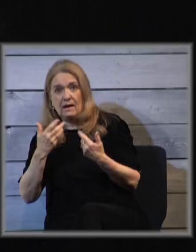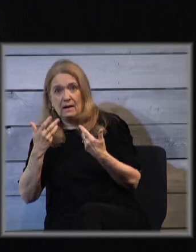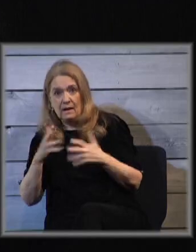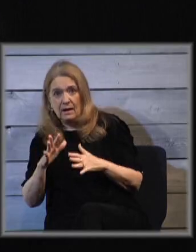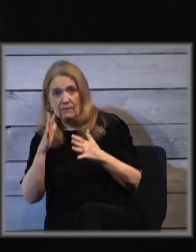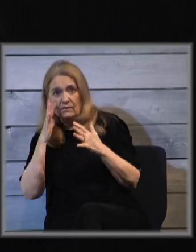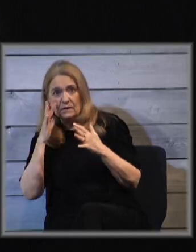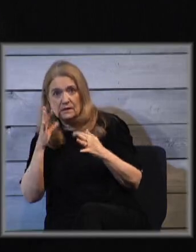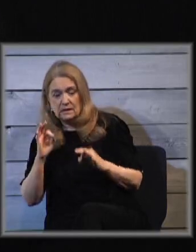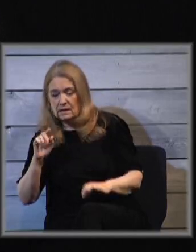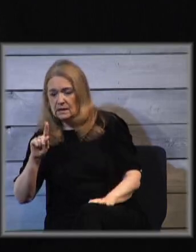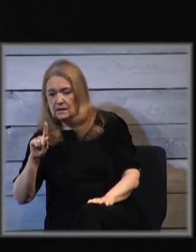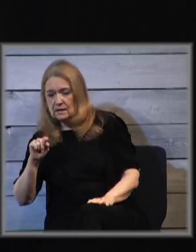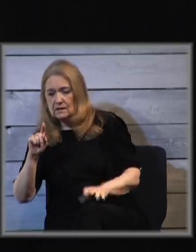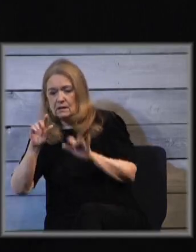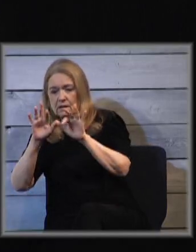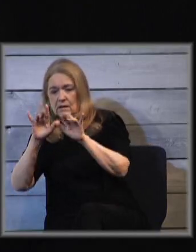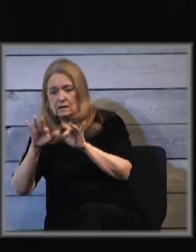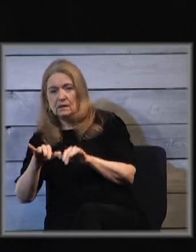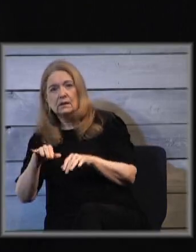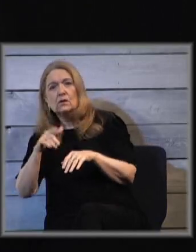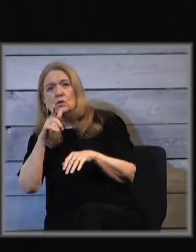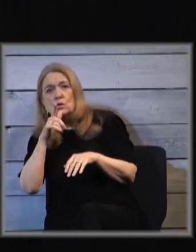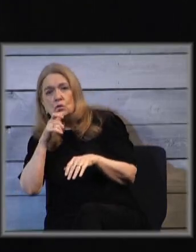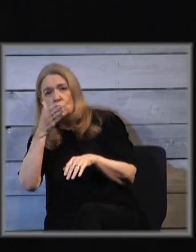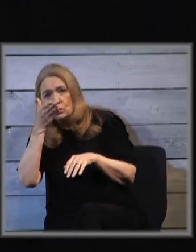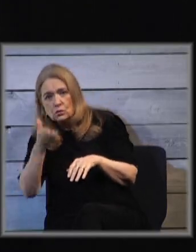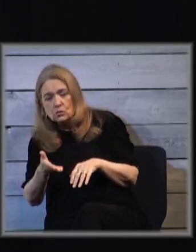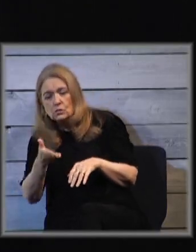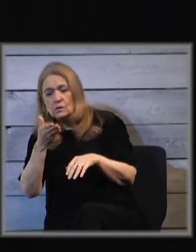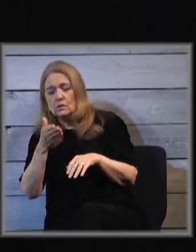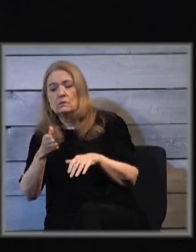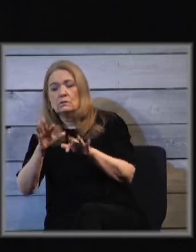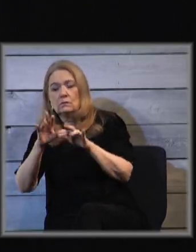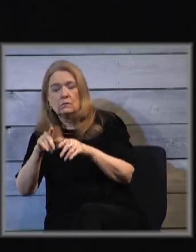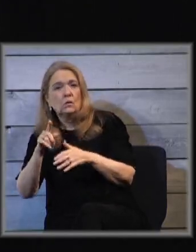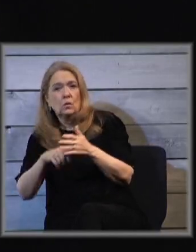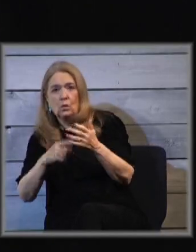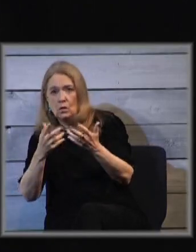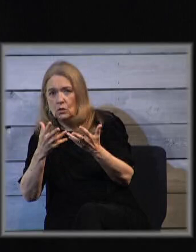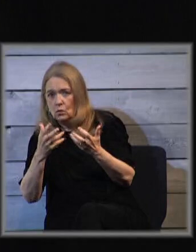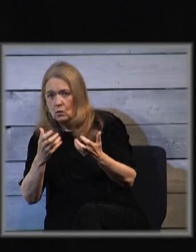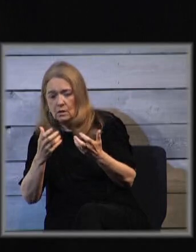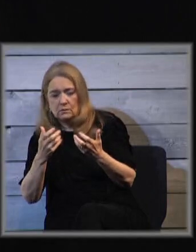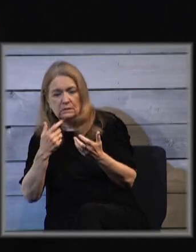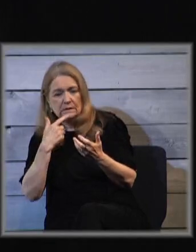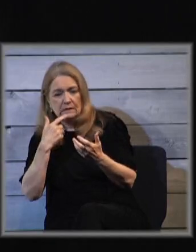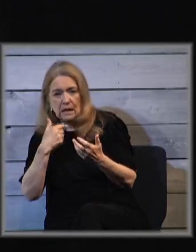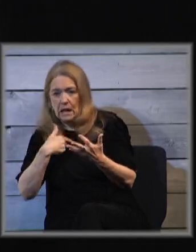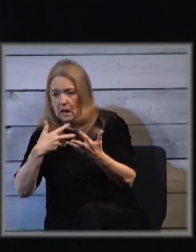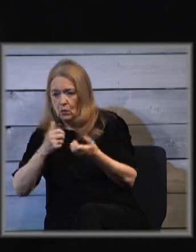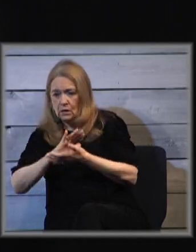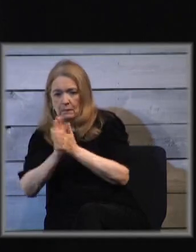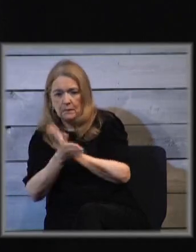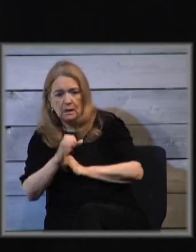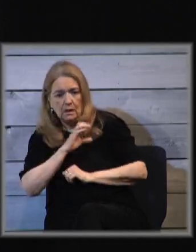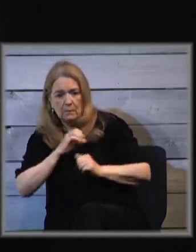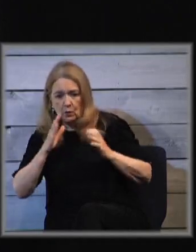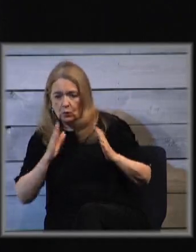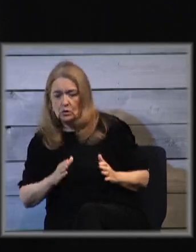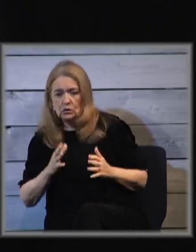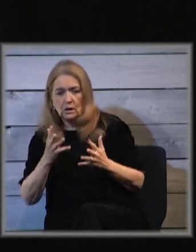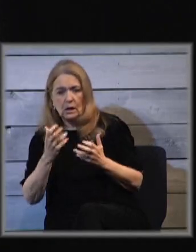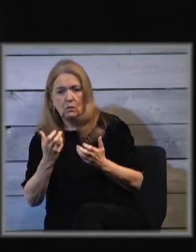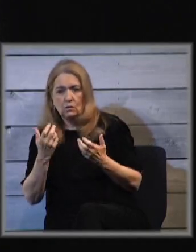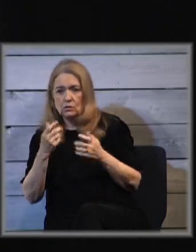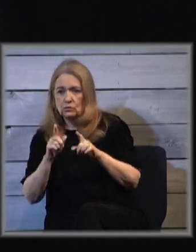know who you are, an email address. There's a box there, though, where you can say, I want to become a Christian, or I want to